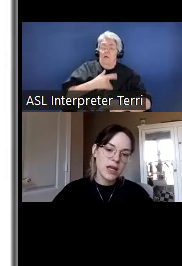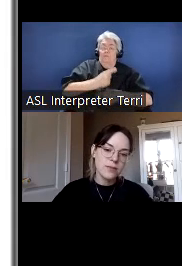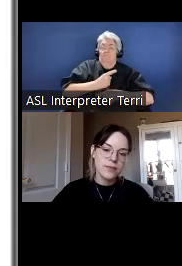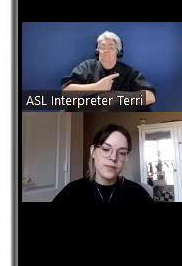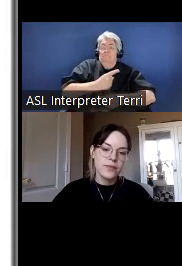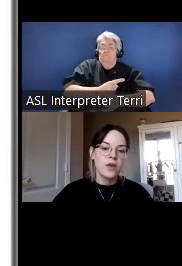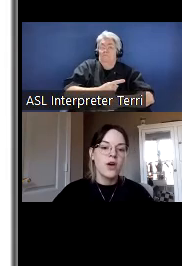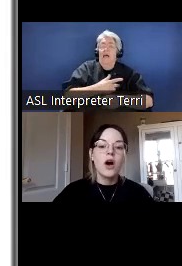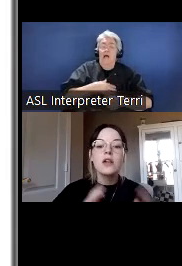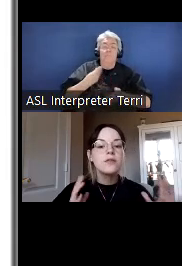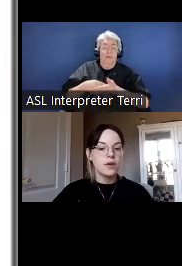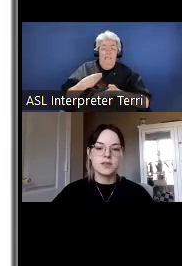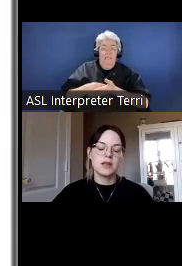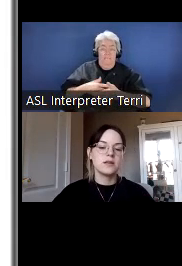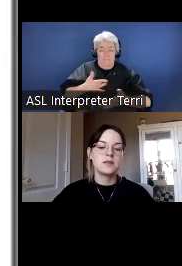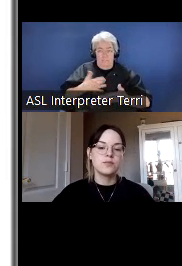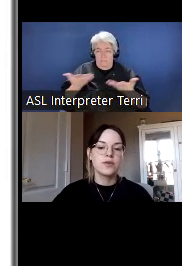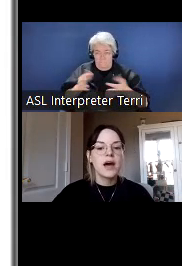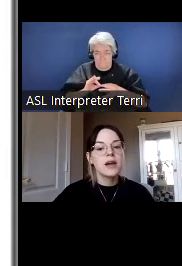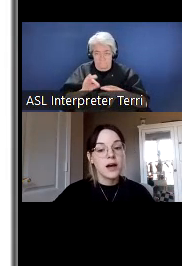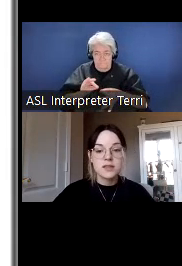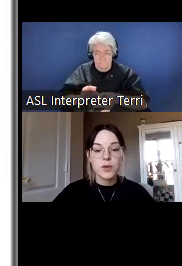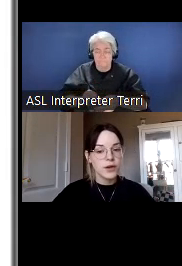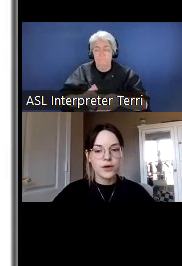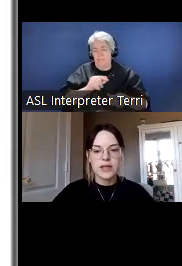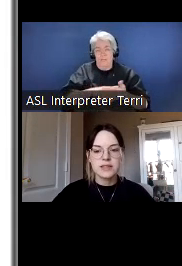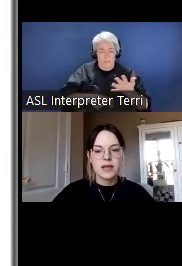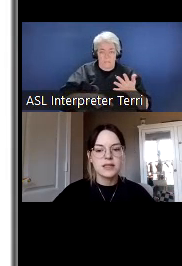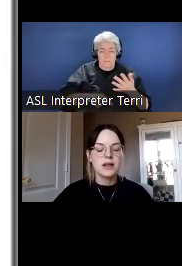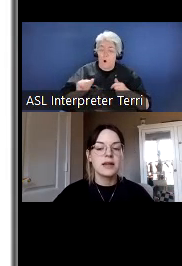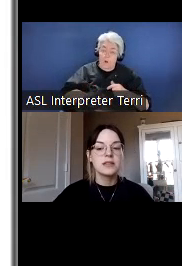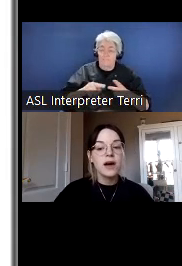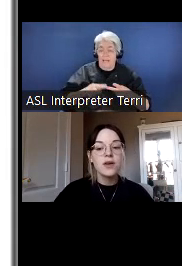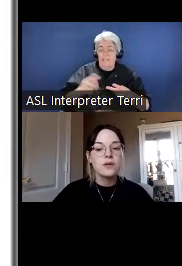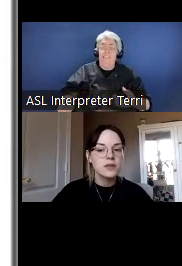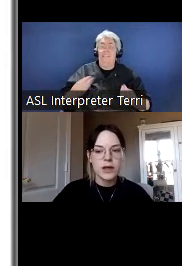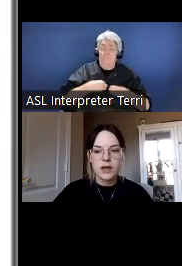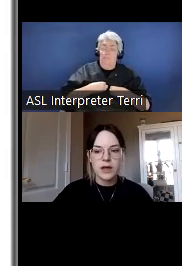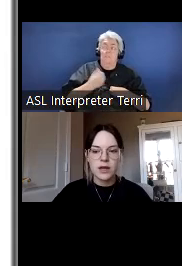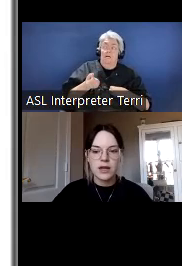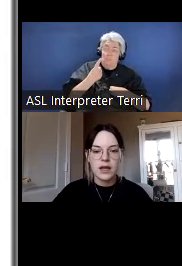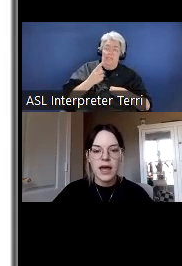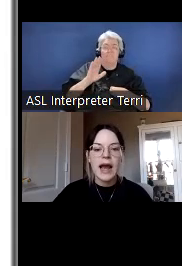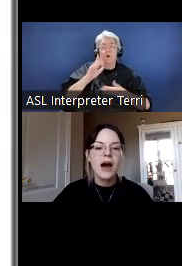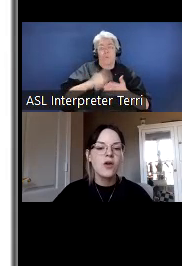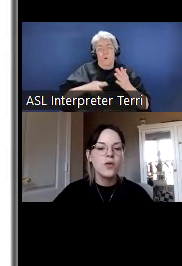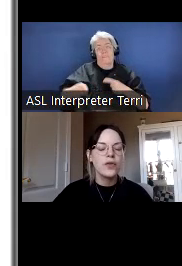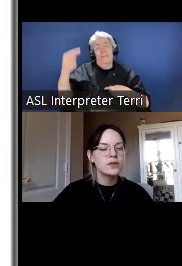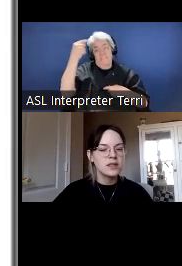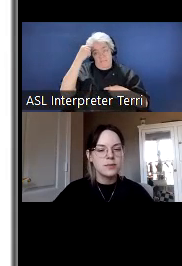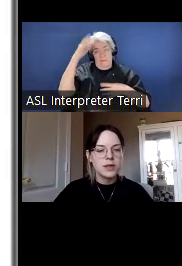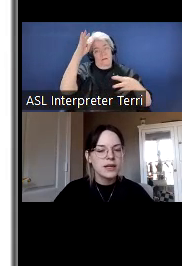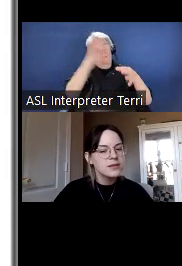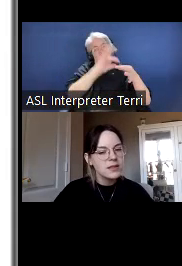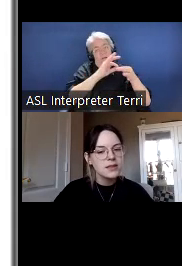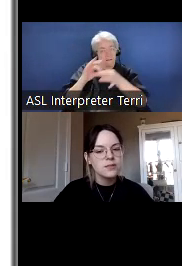pertaining to money. All of those things provide us with critical insight to the client's values when it comes to money and how